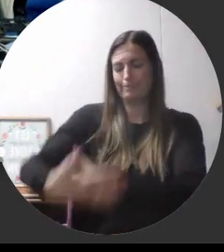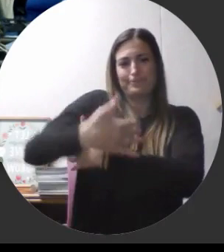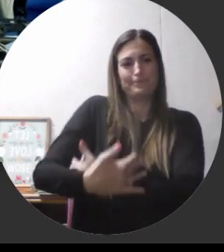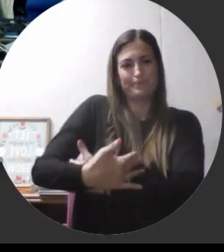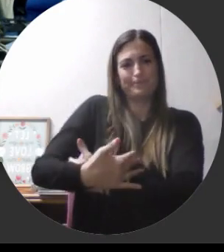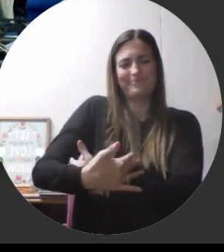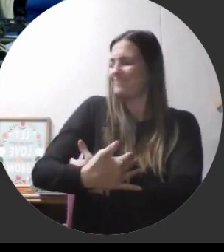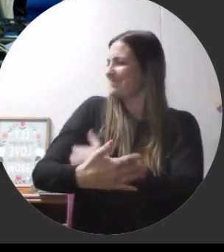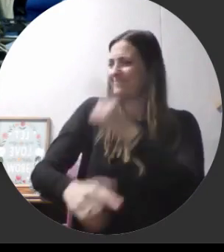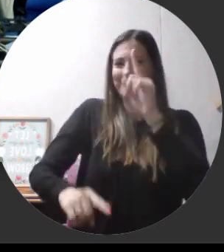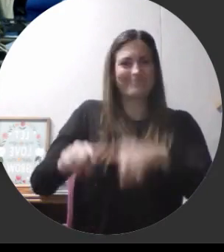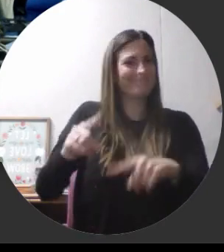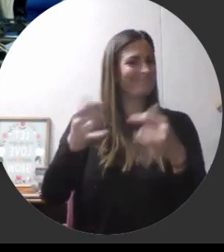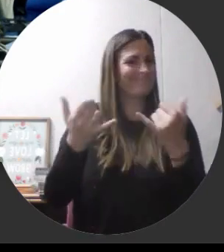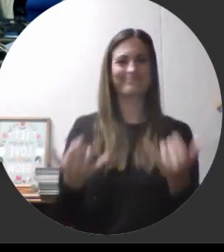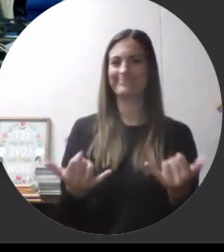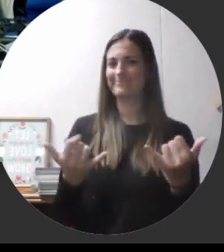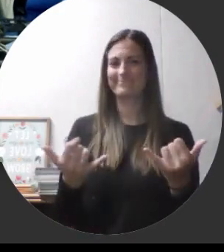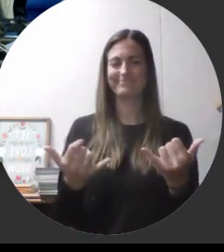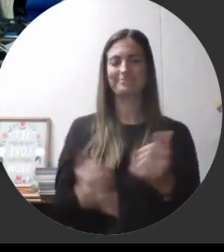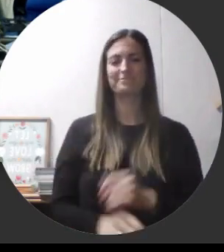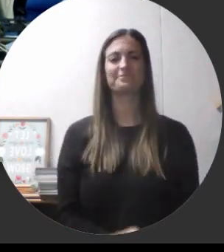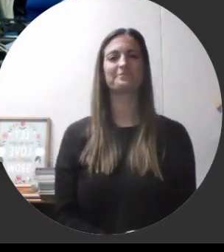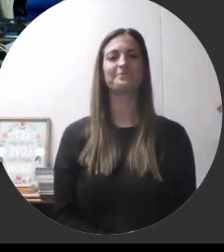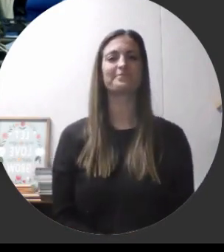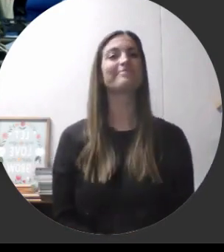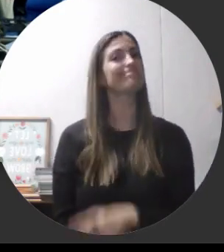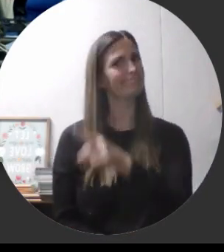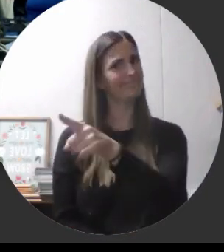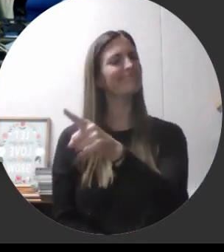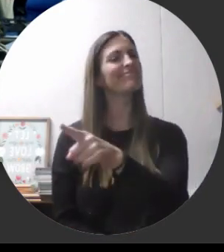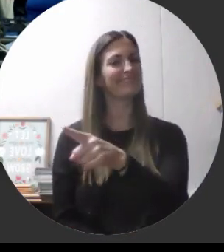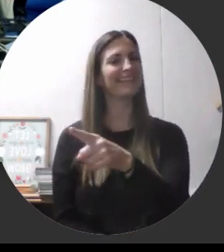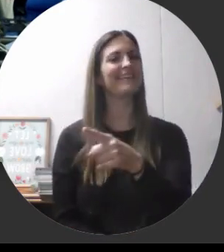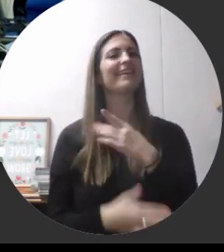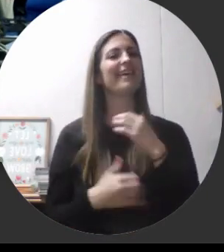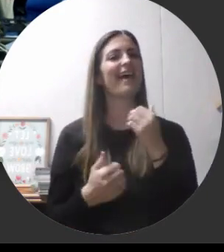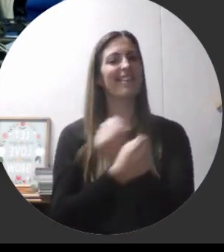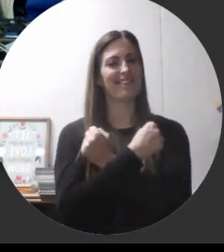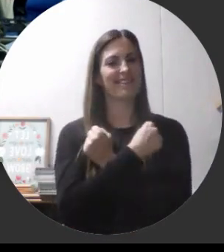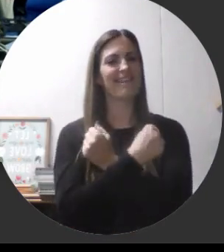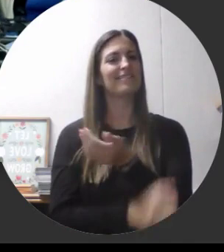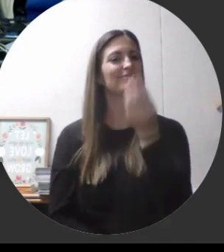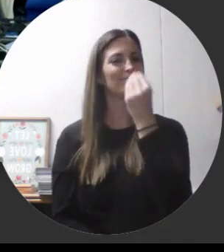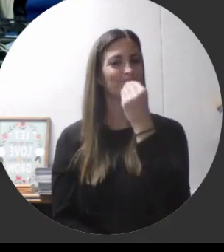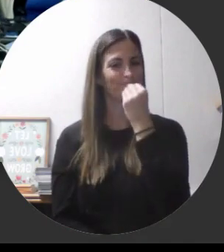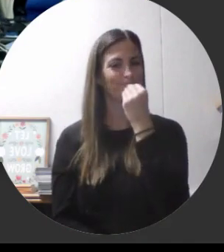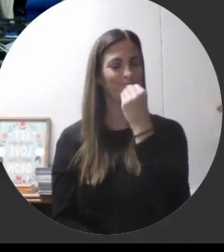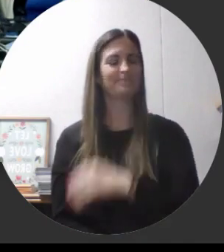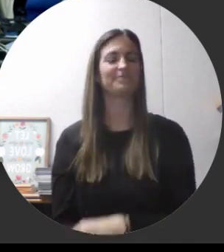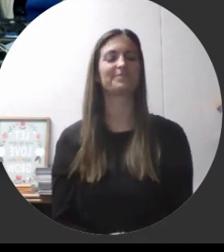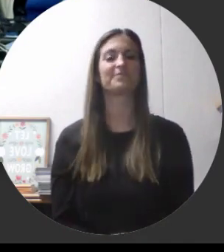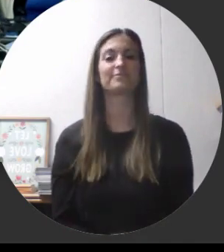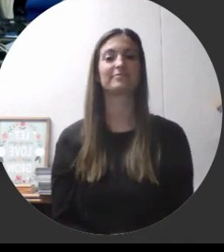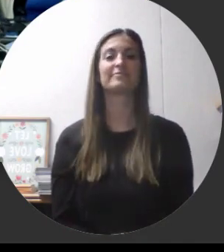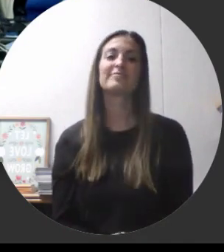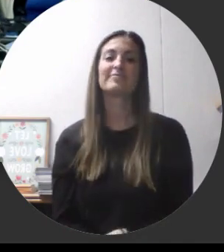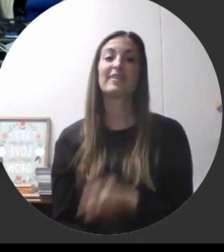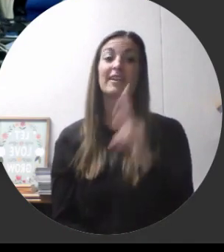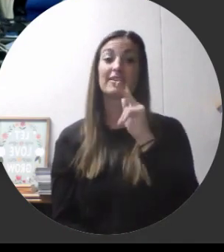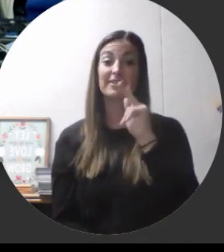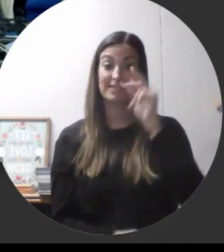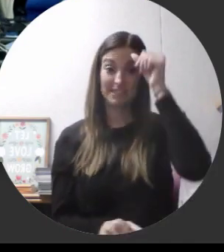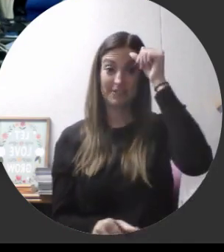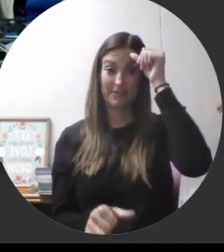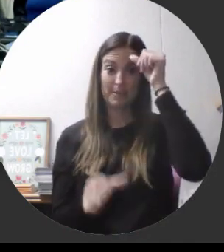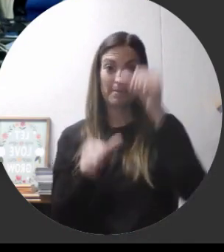able to now." "He likes his food," said Mother. All this reminded Kirsty of the water horse and how he